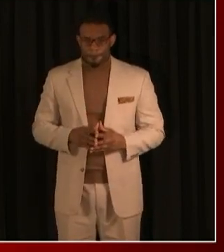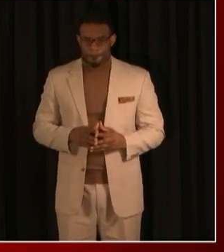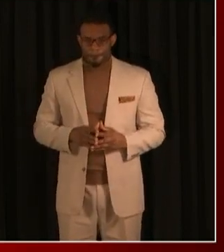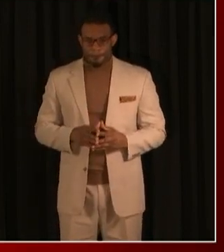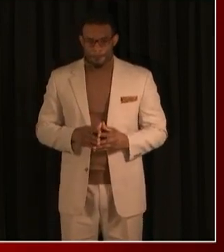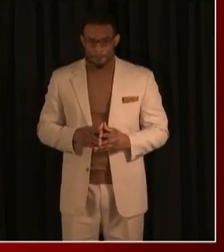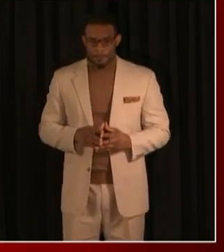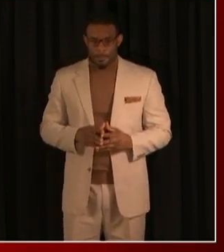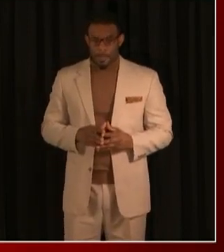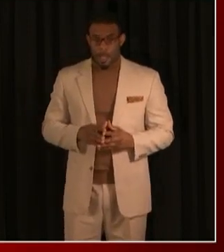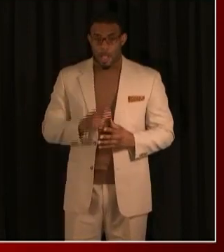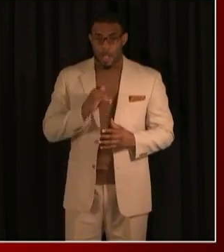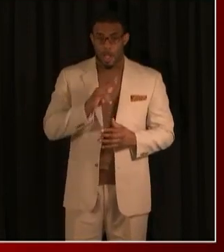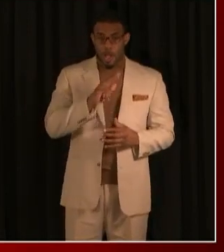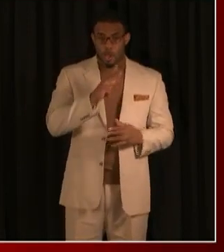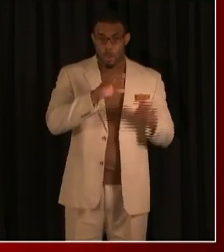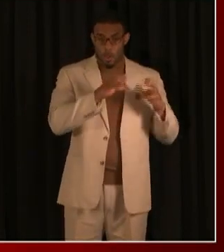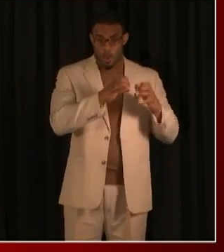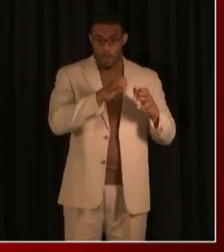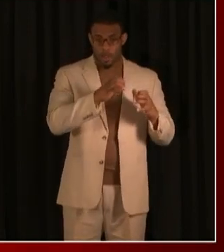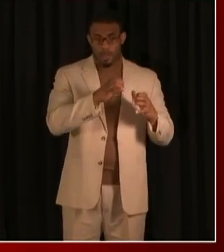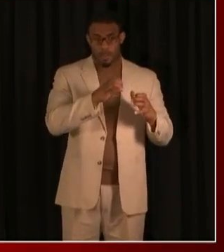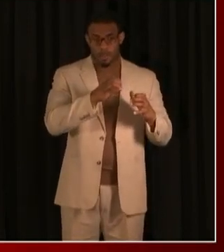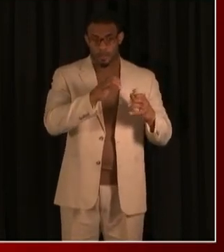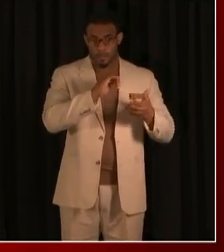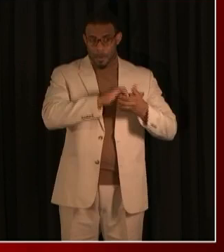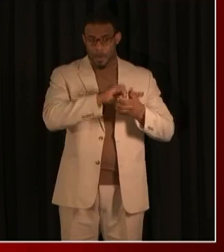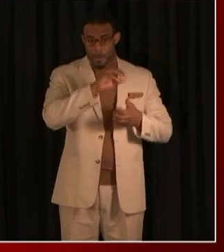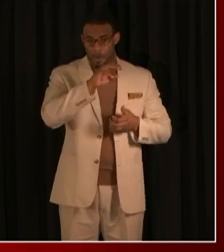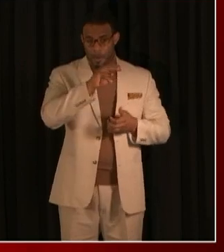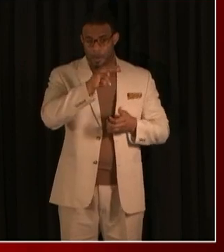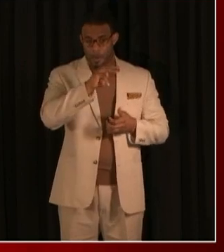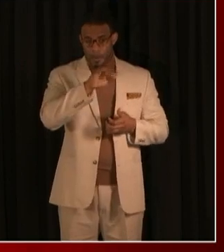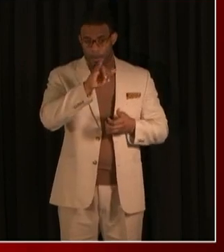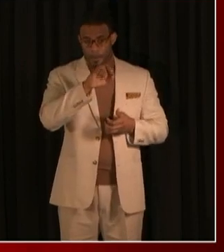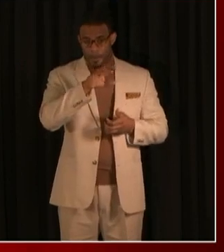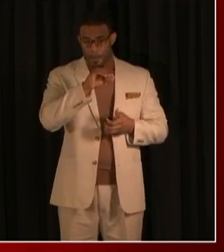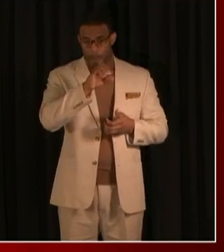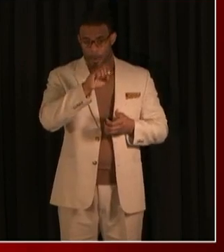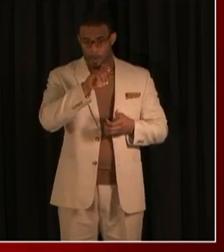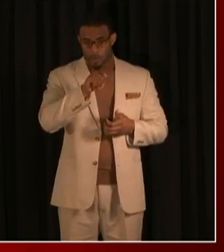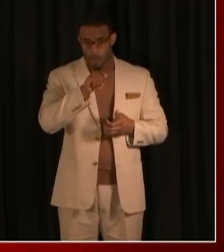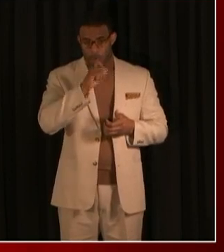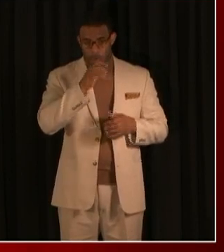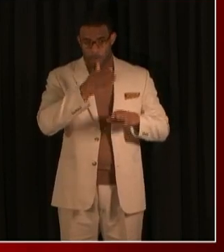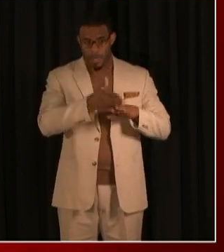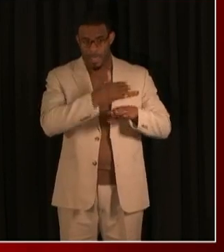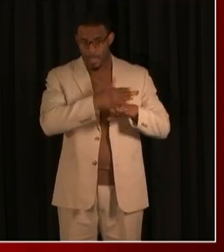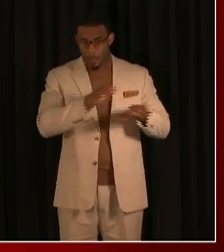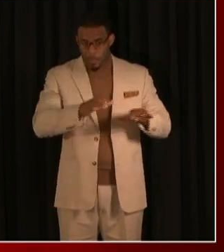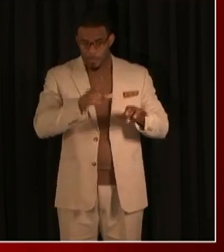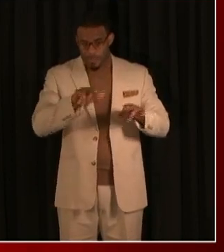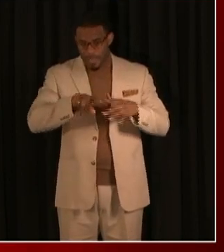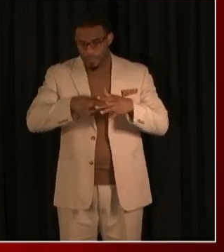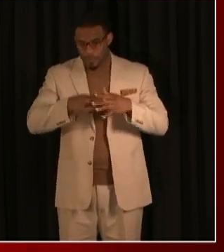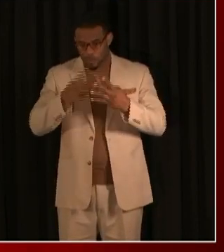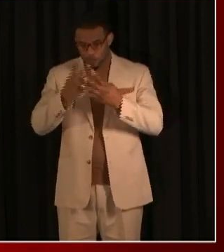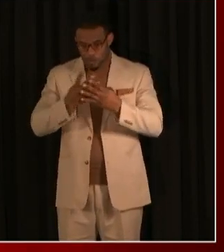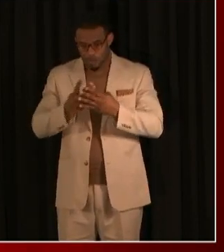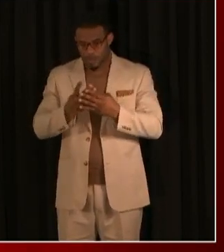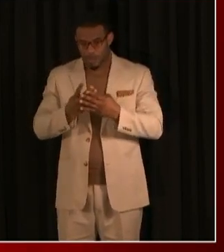Microsoft, who oversees the portal, Okta has worked with them to ensure enhanced performance of that